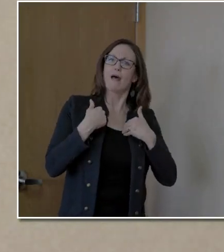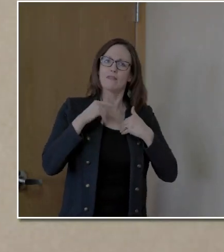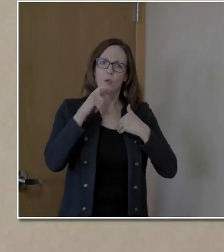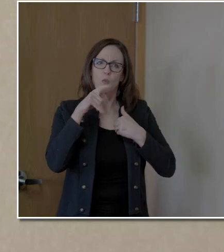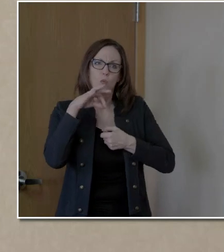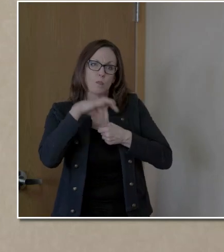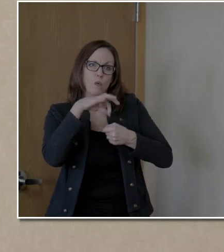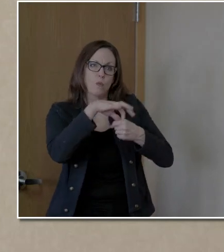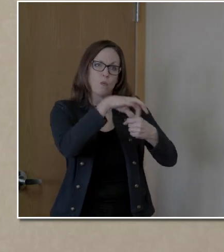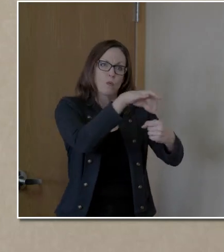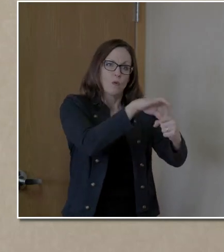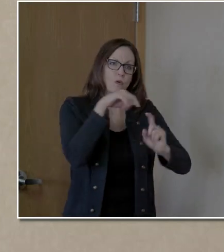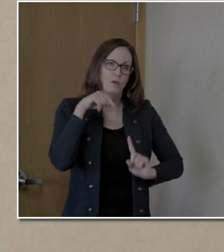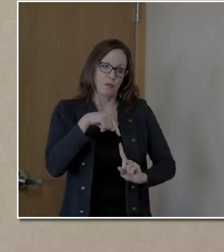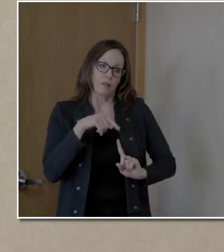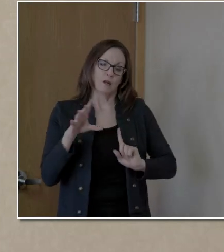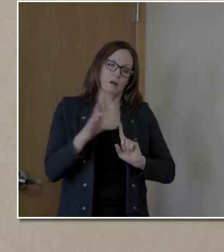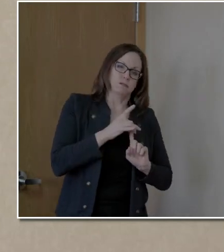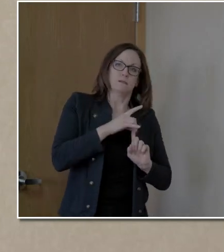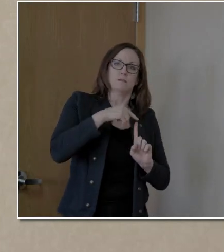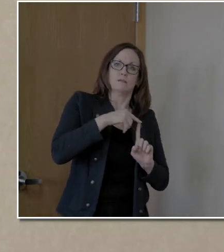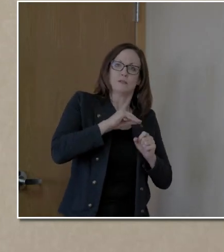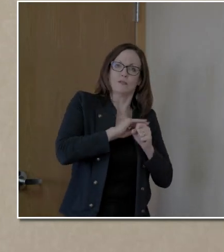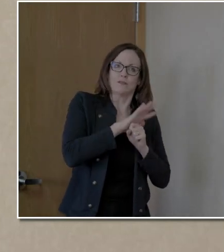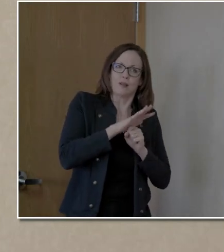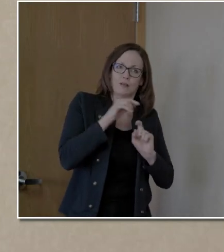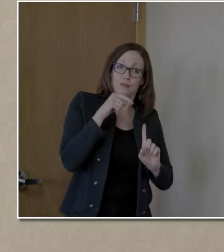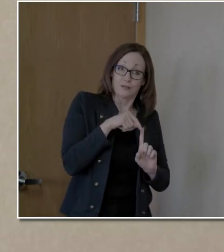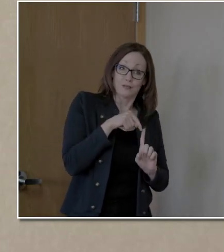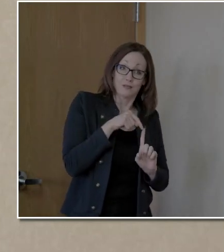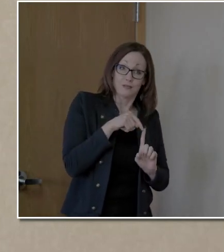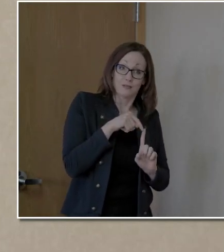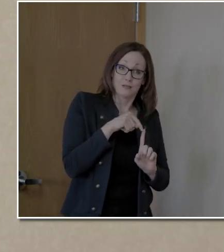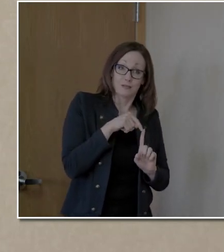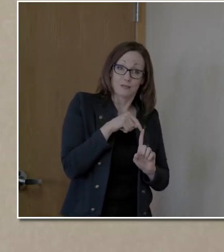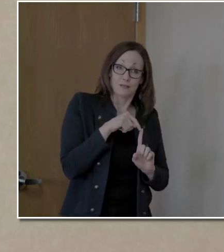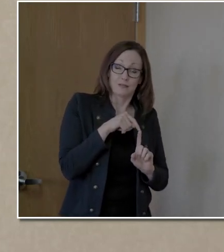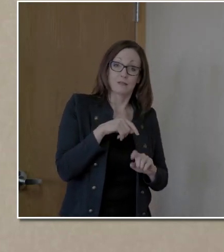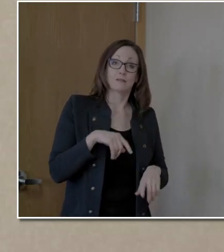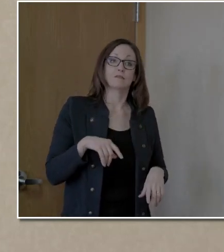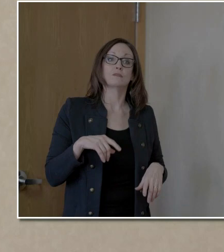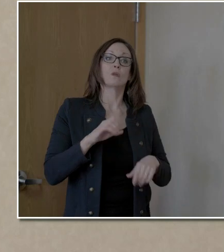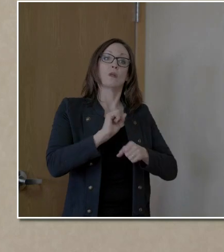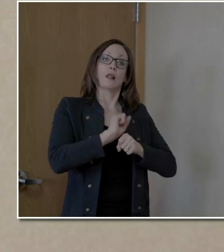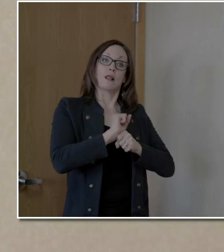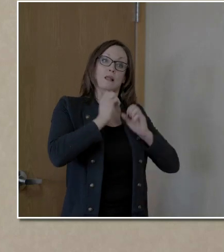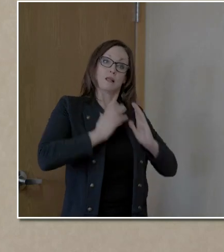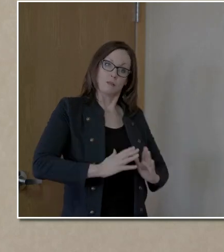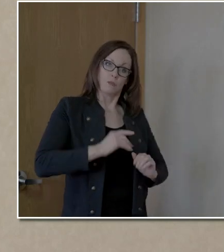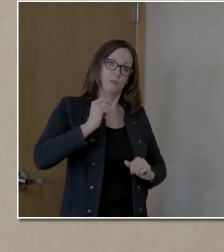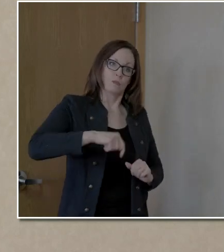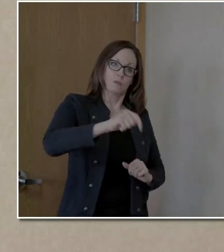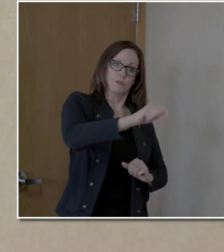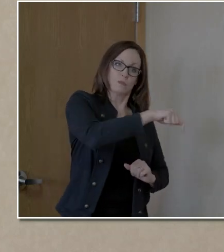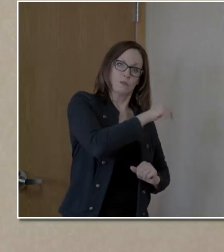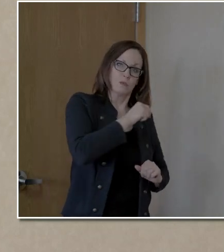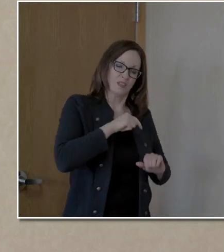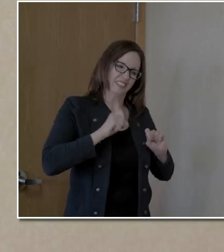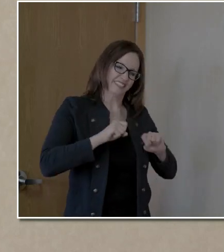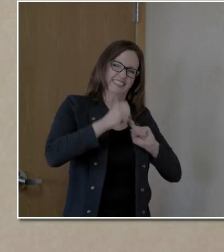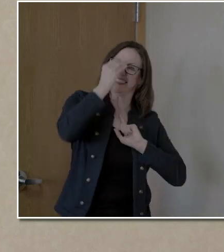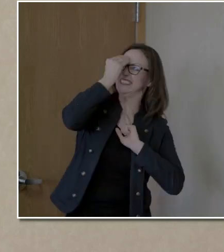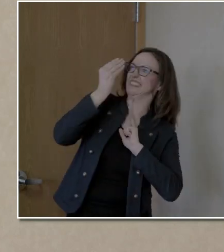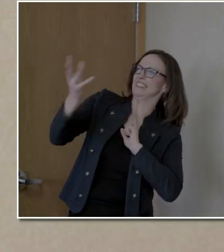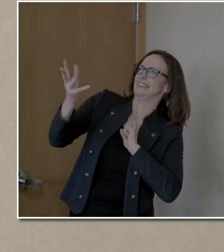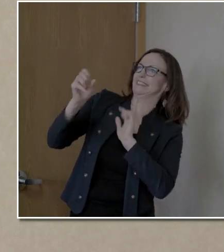Again, if we have poll workers who would test positive, we would certainly identify that, and we